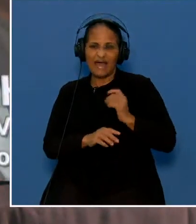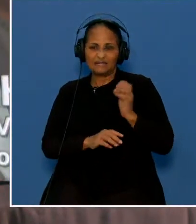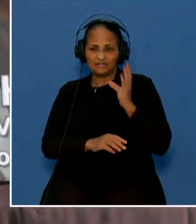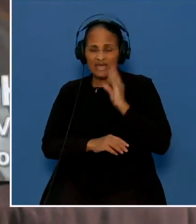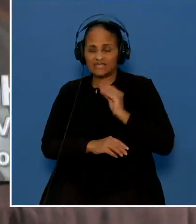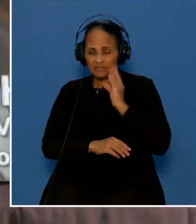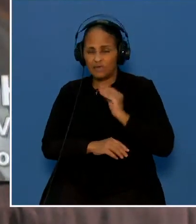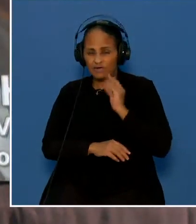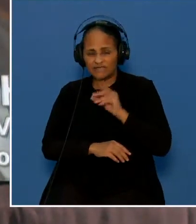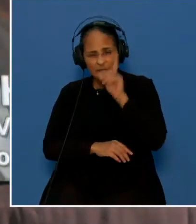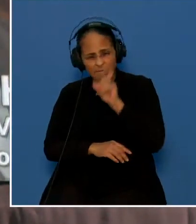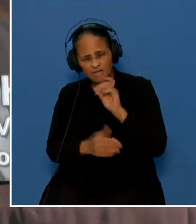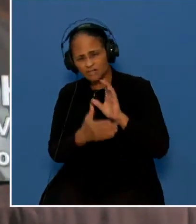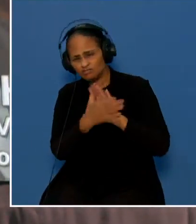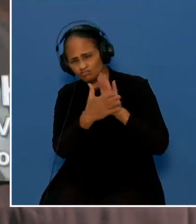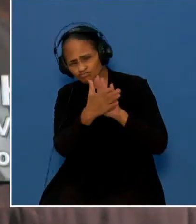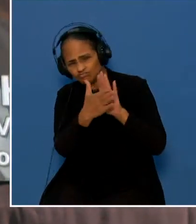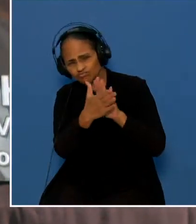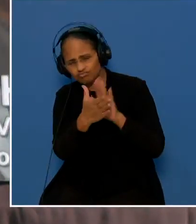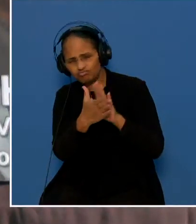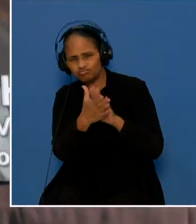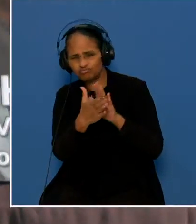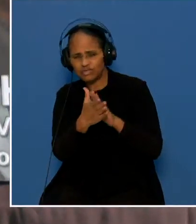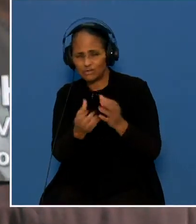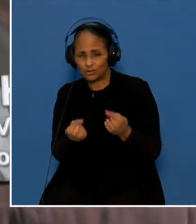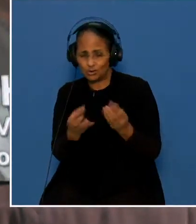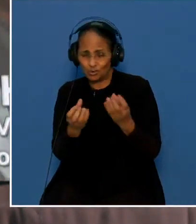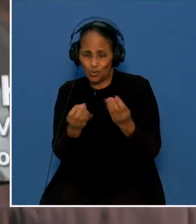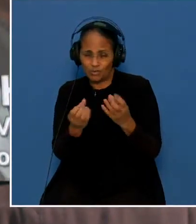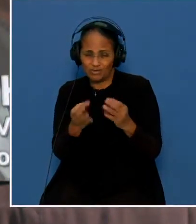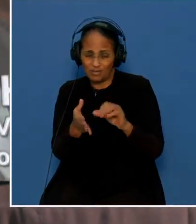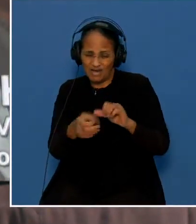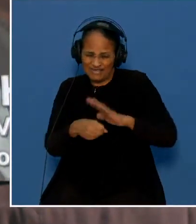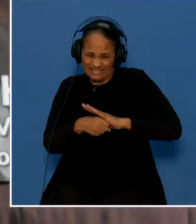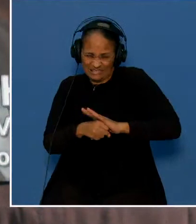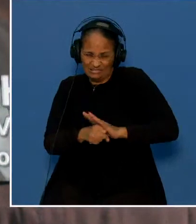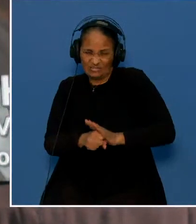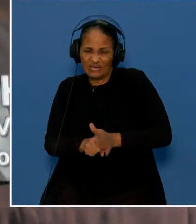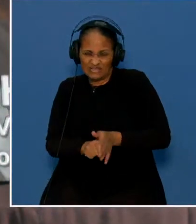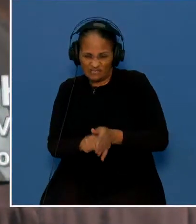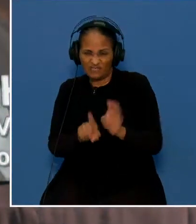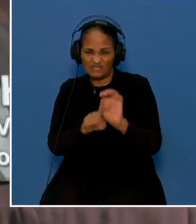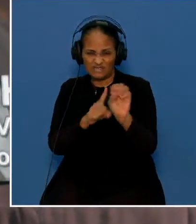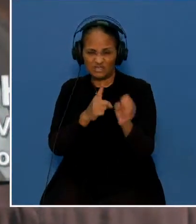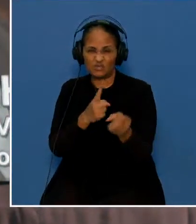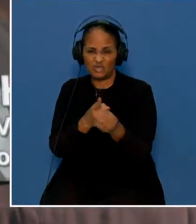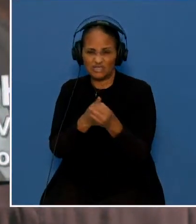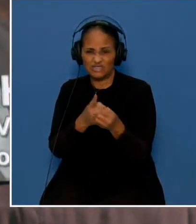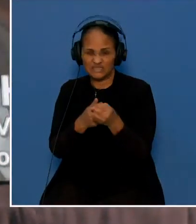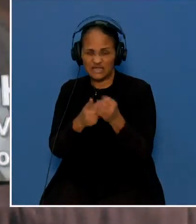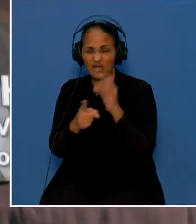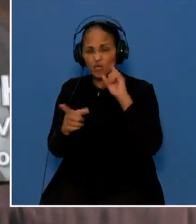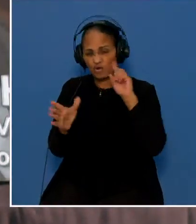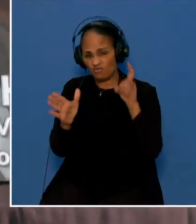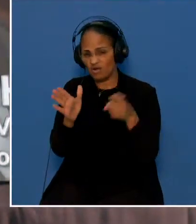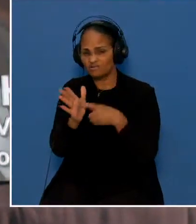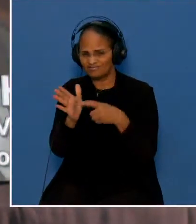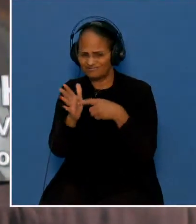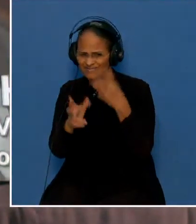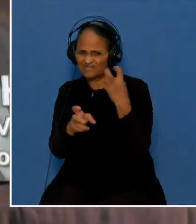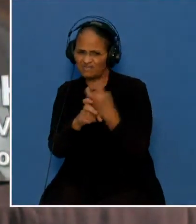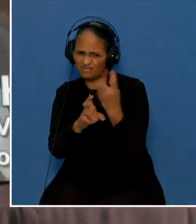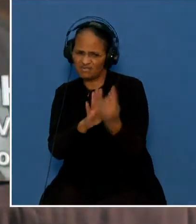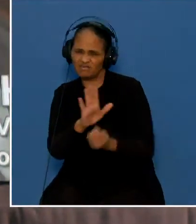They do it often under stressful circumstances, and I publicly recognize their extraordinary efforts during this difficult